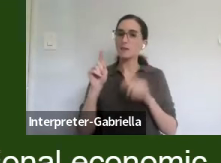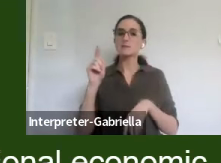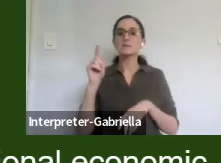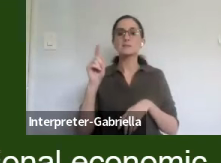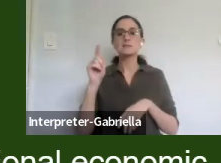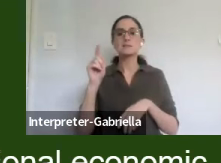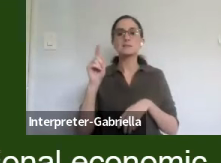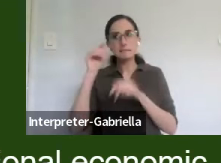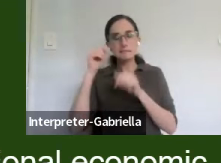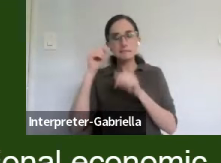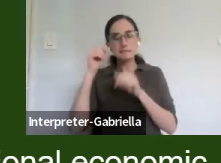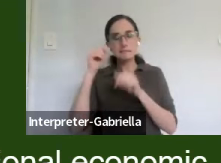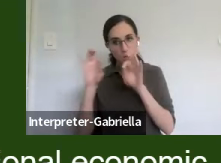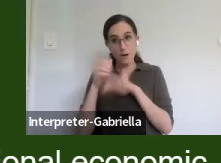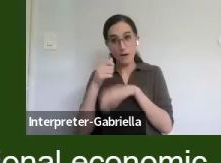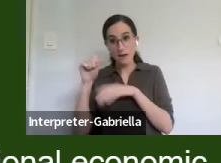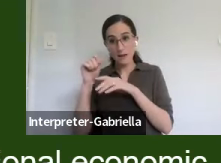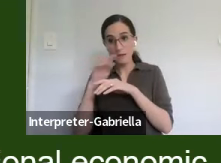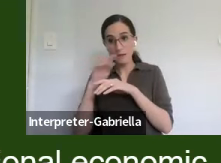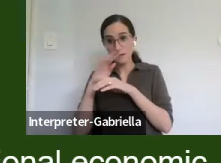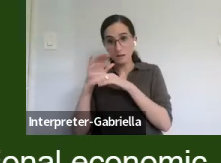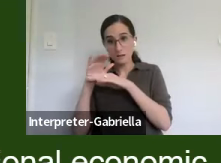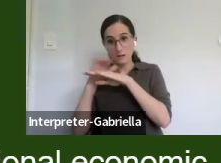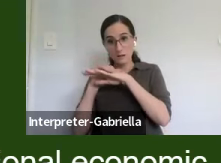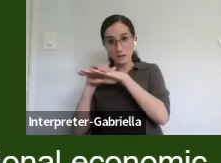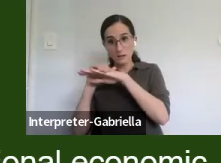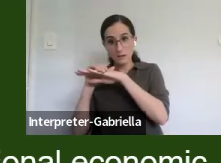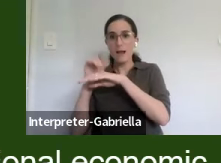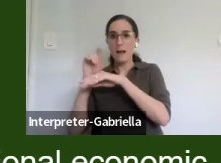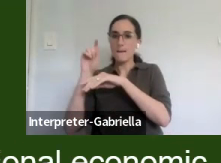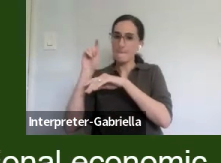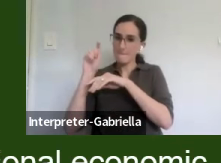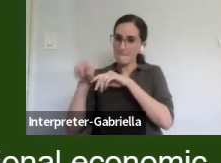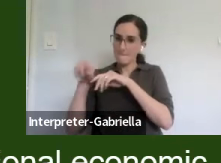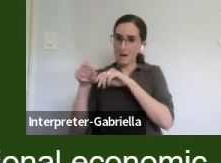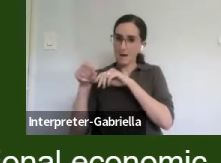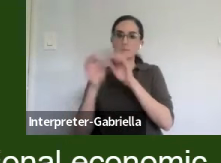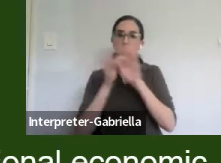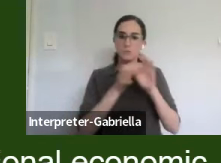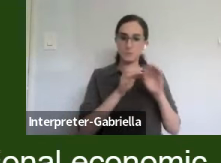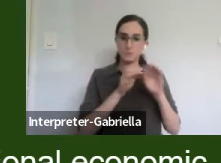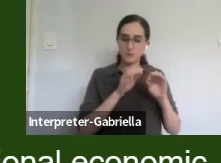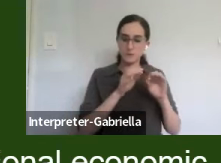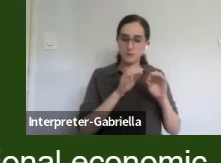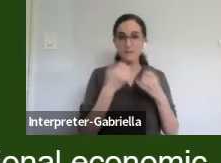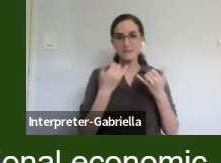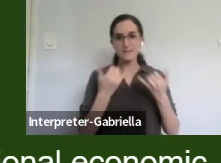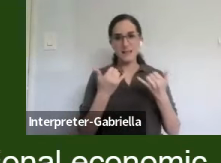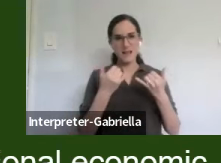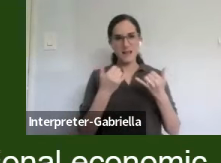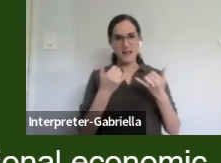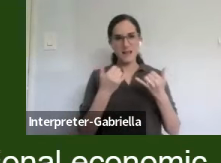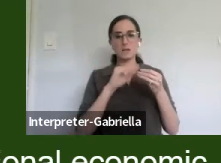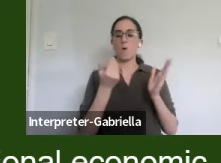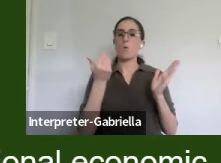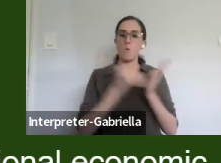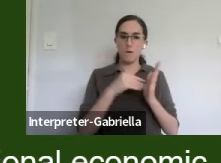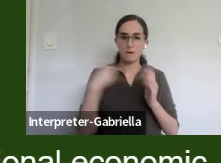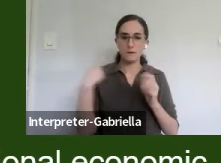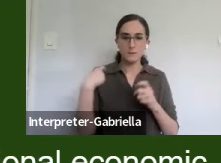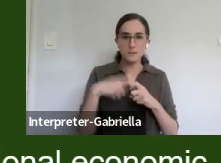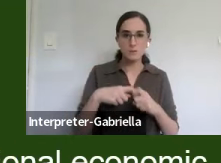into Spanish. Entonces, para los que están aquí en español, quienes se han reunido a la reunión, vamos a hacer lo que es interpretación consecutiva. Todo lo que se